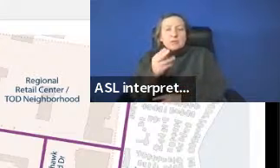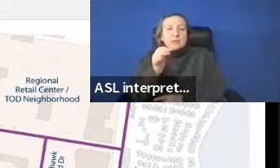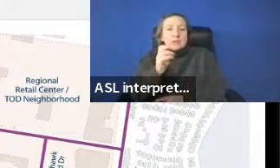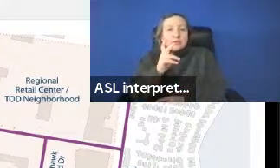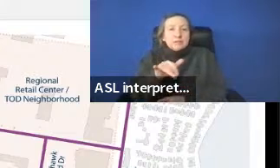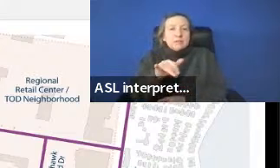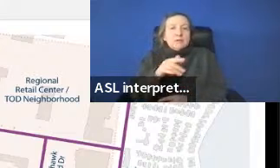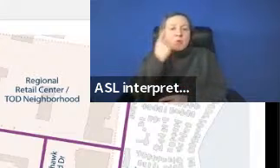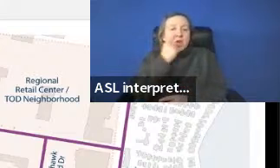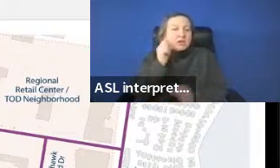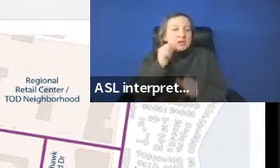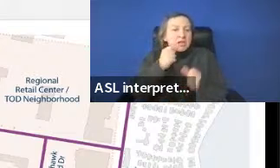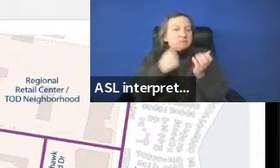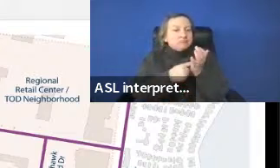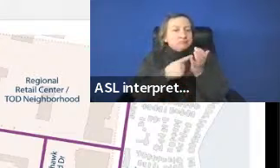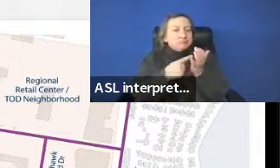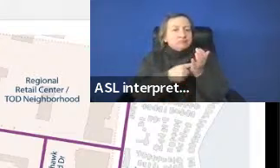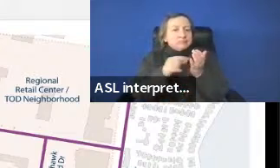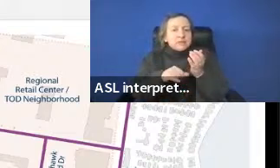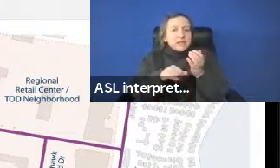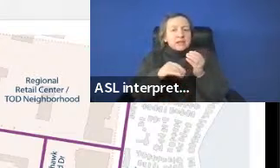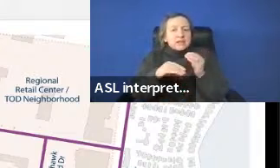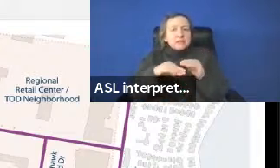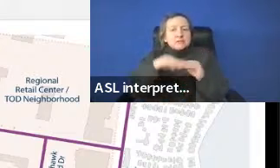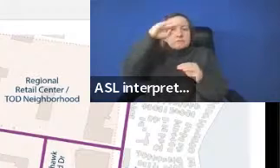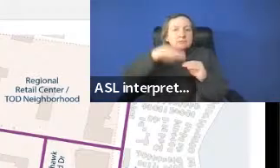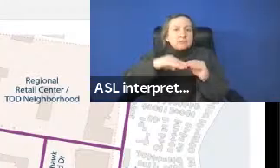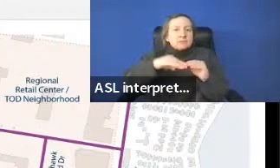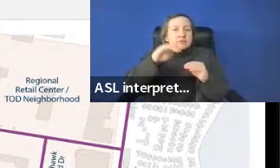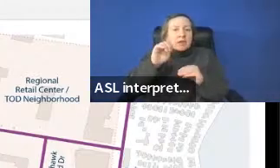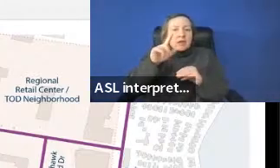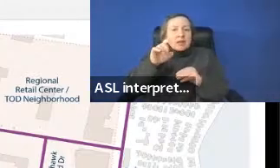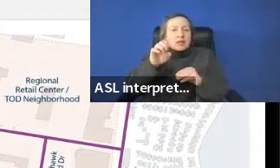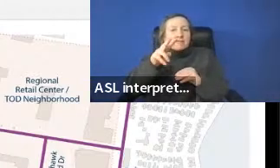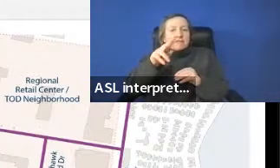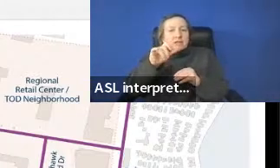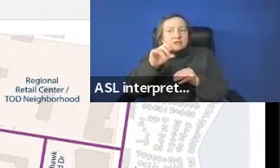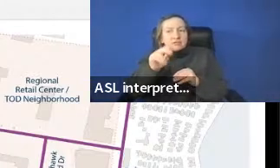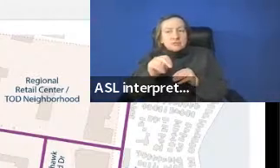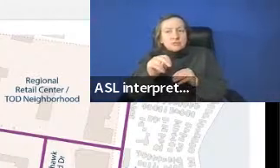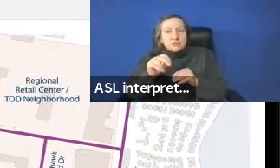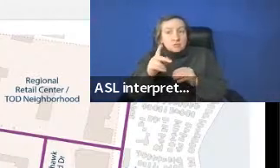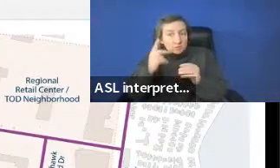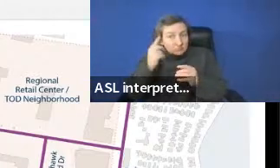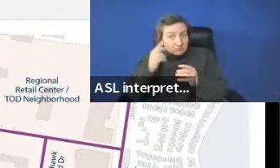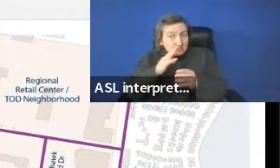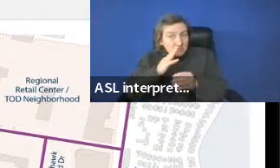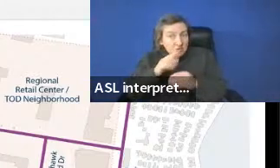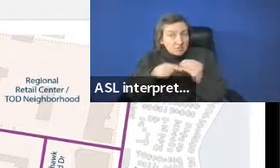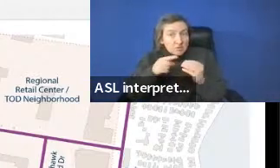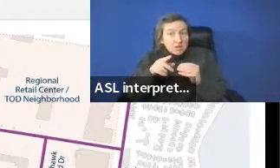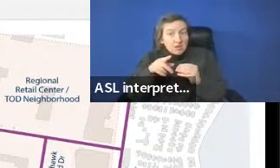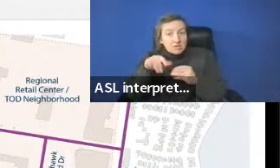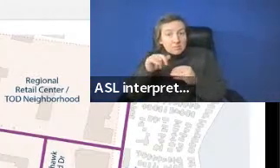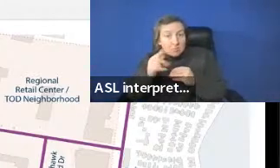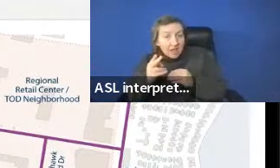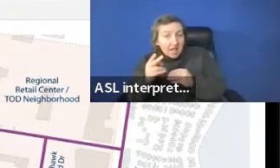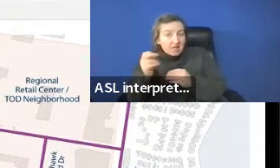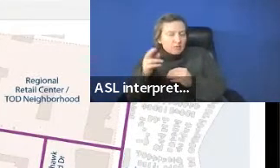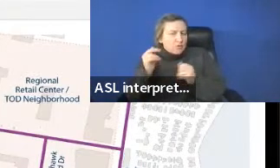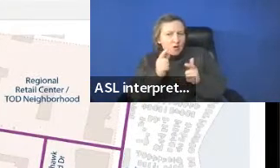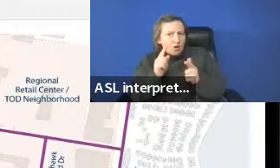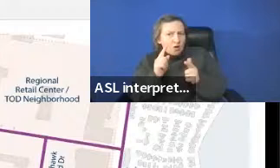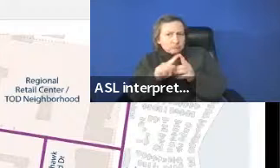discuss the elevation of these various elements. Tom, were you referring to the paths or all of the elements that